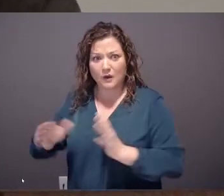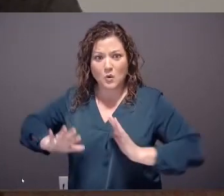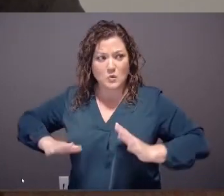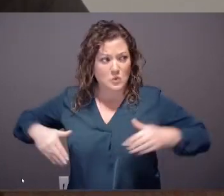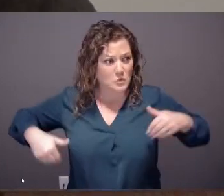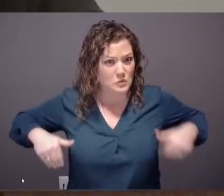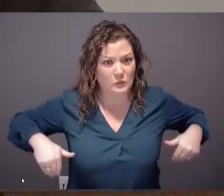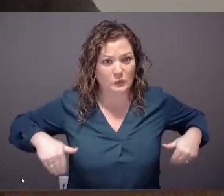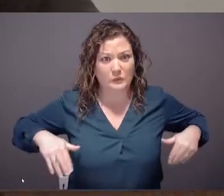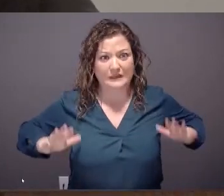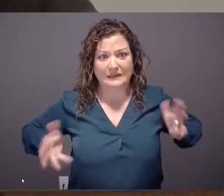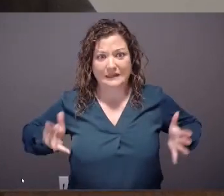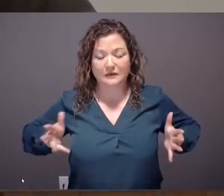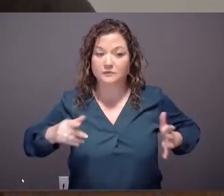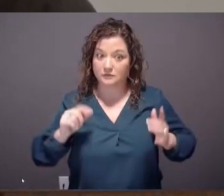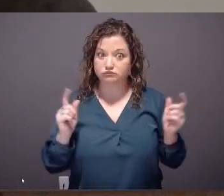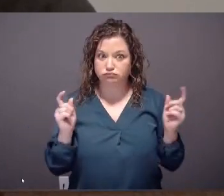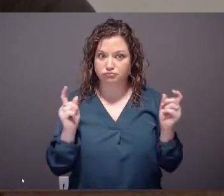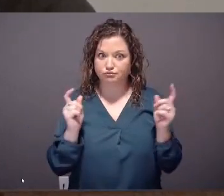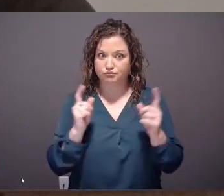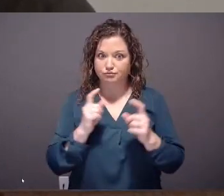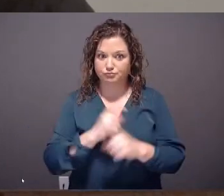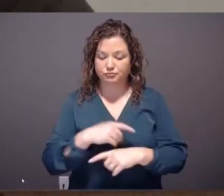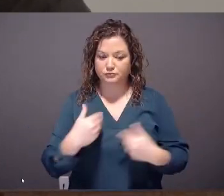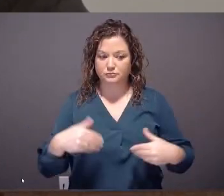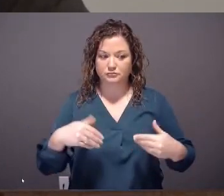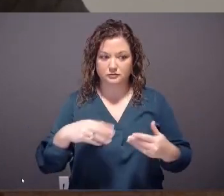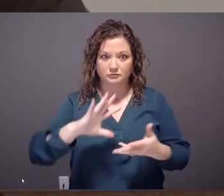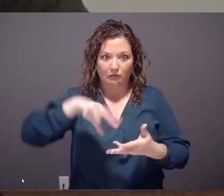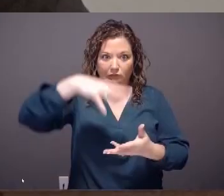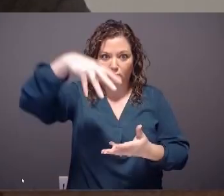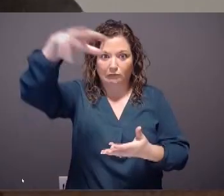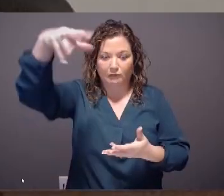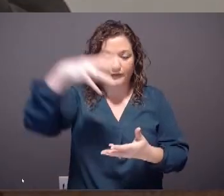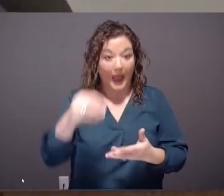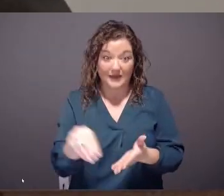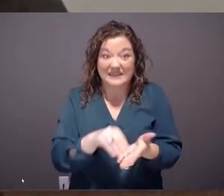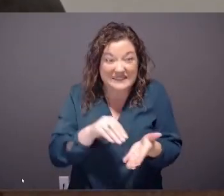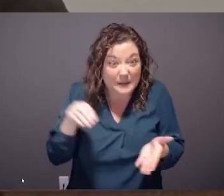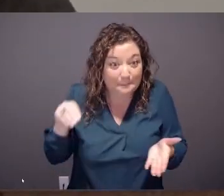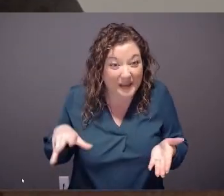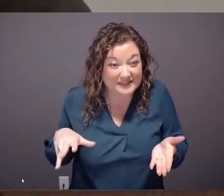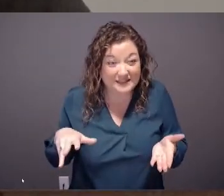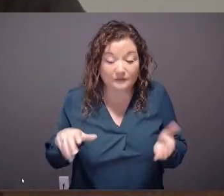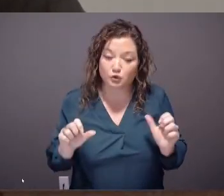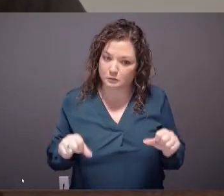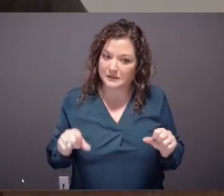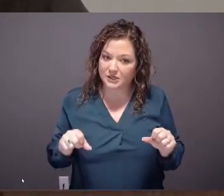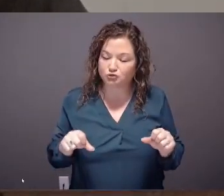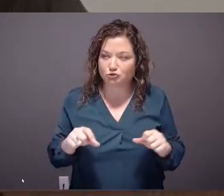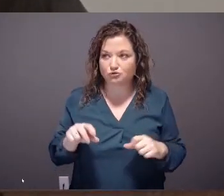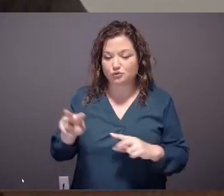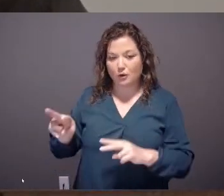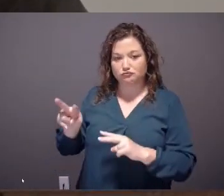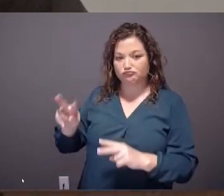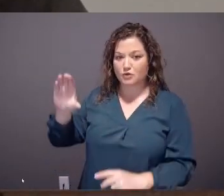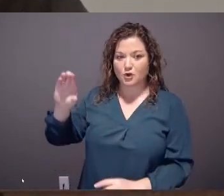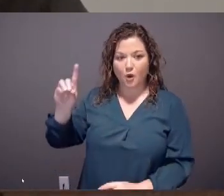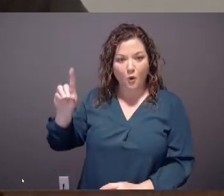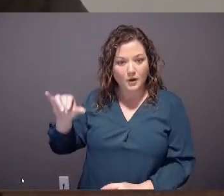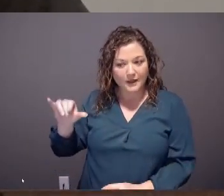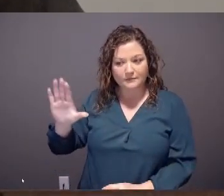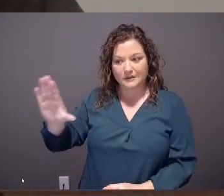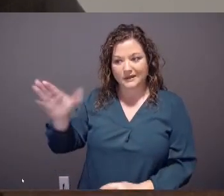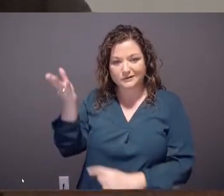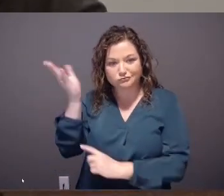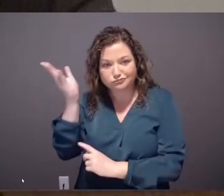could get wildly complicated and expensive to resolve. And so I look forward to Cody's presentation and him speaking into